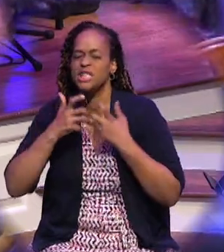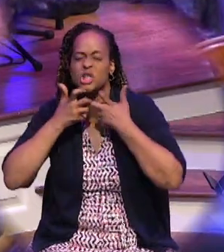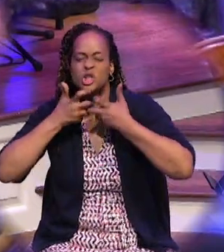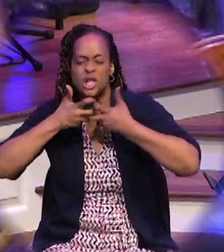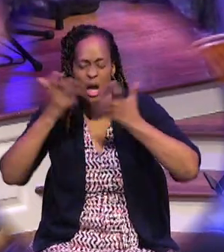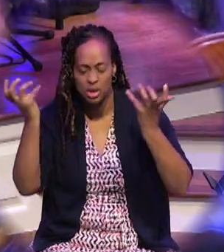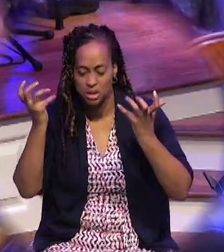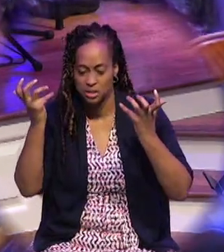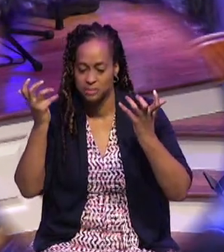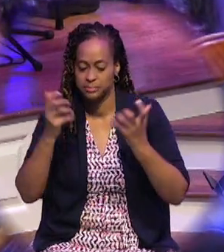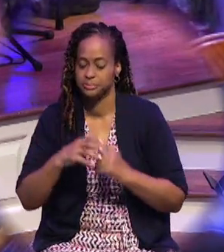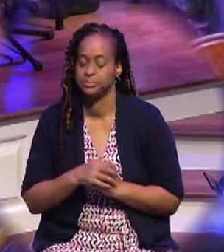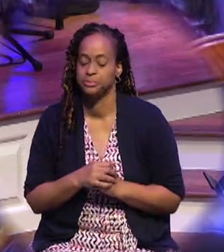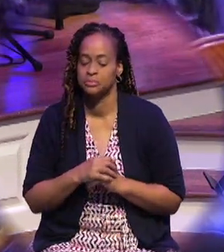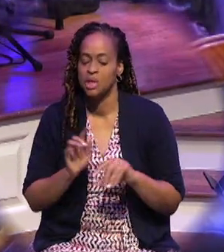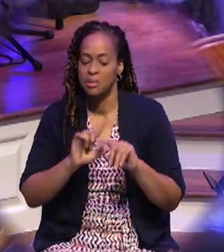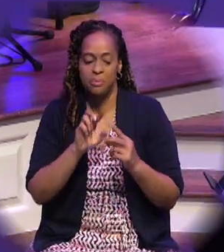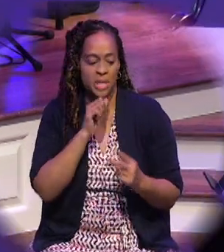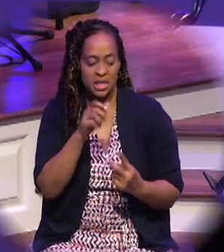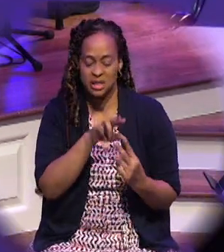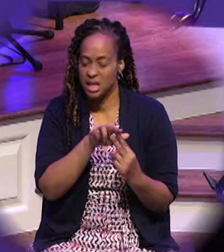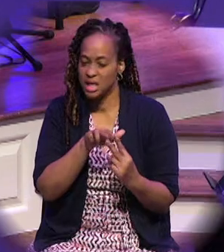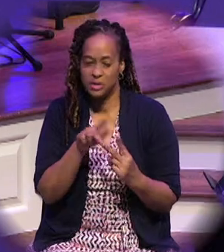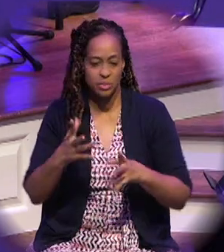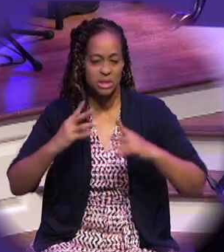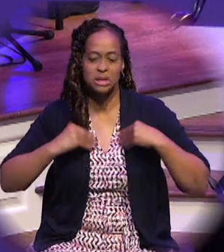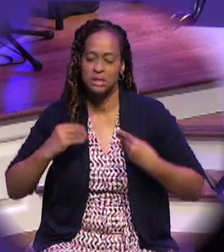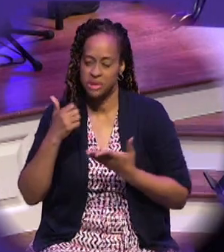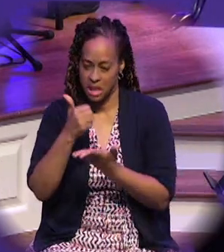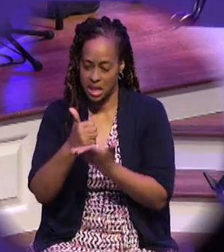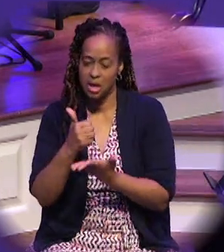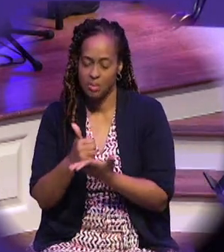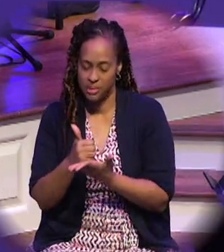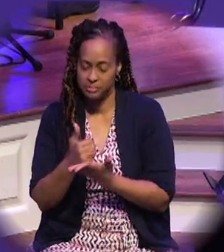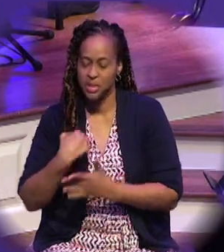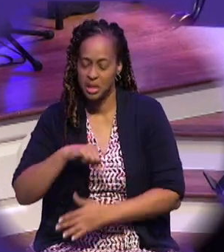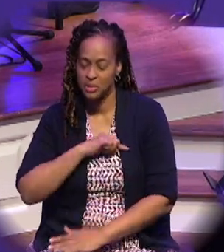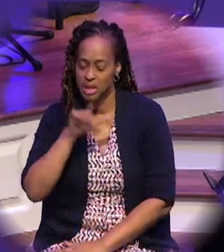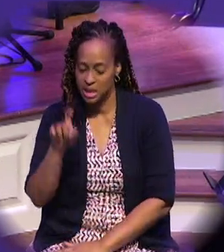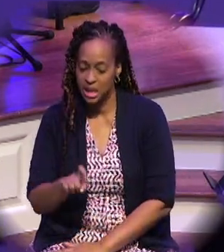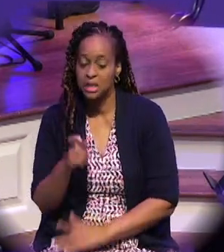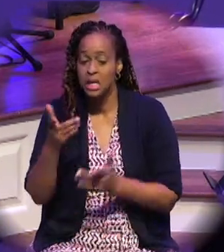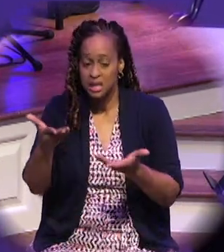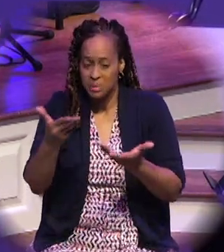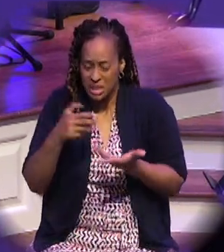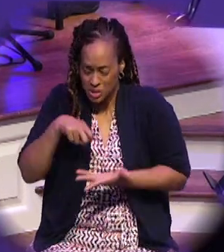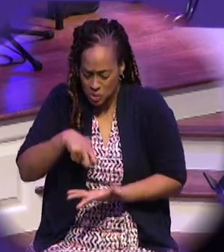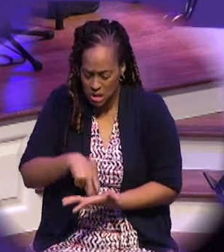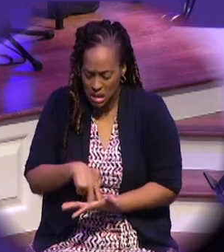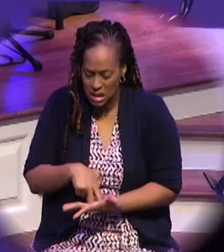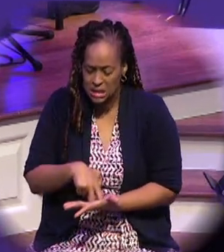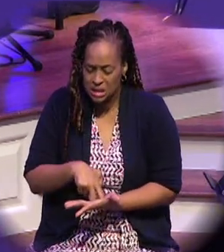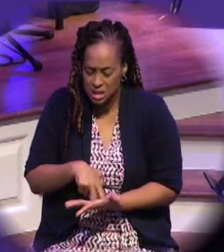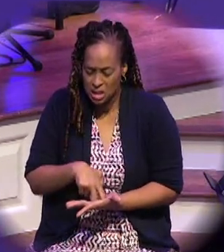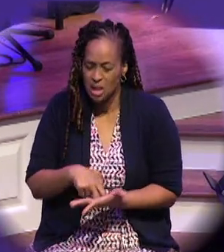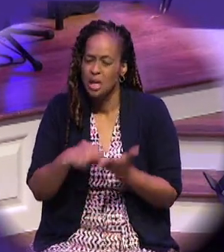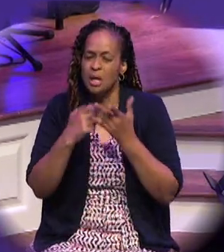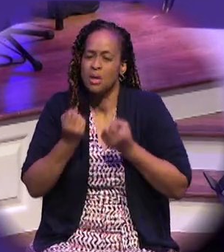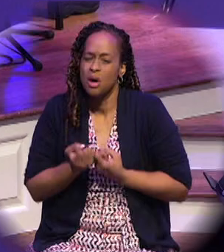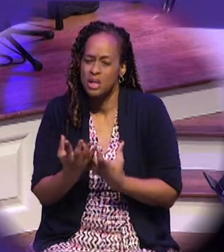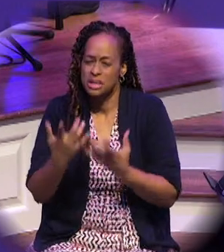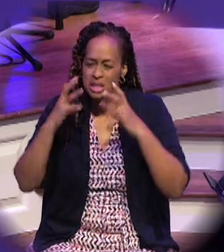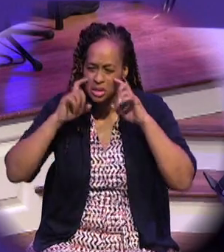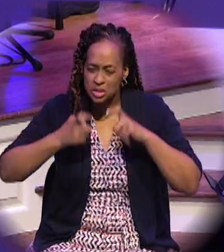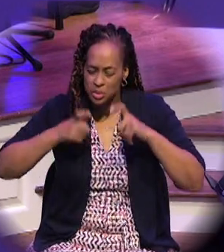it, but neither really seems to help, does it? And that brings us to our knees and causes us to